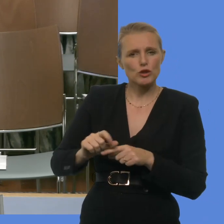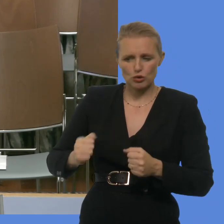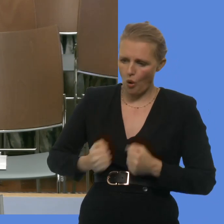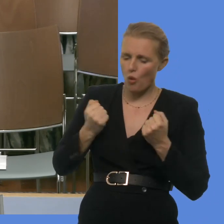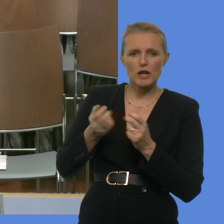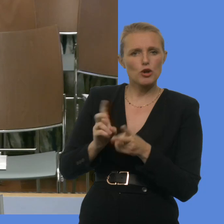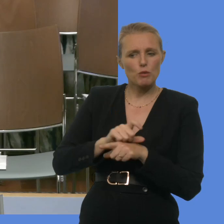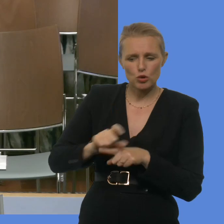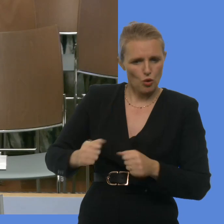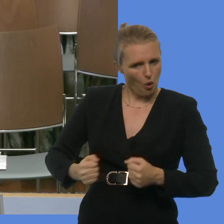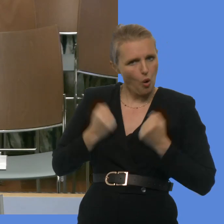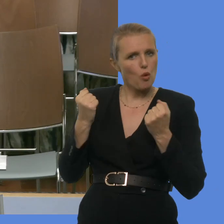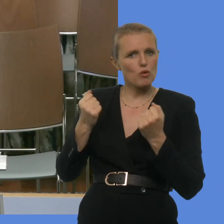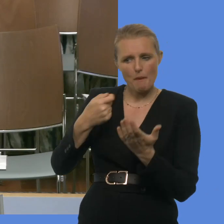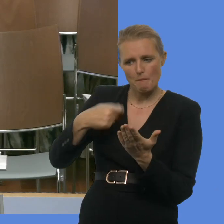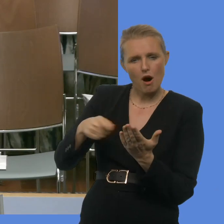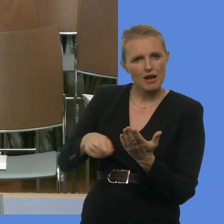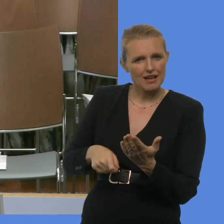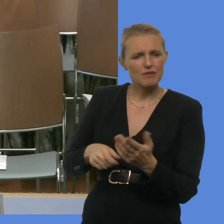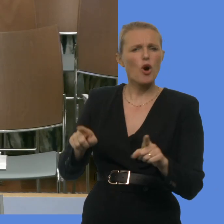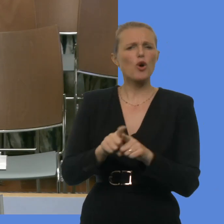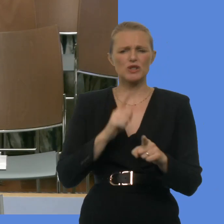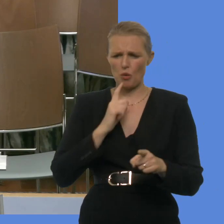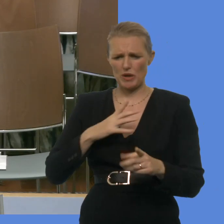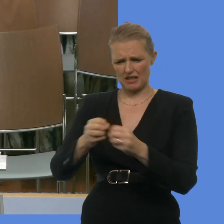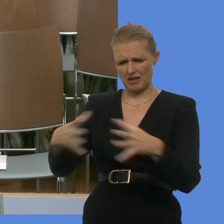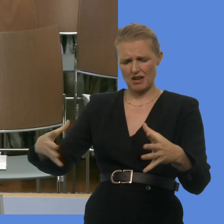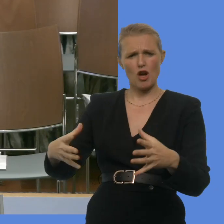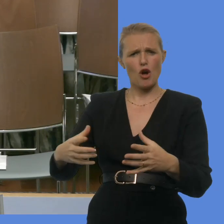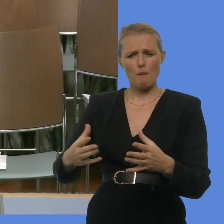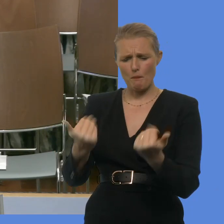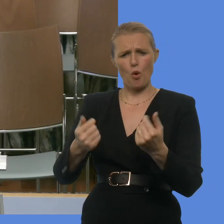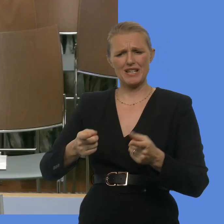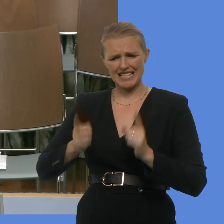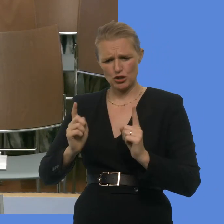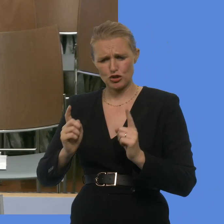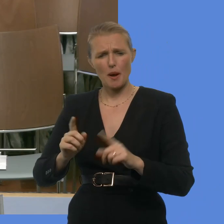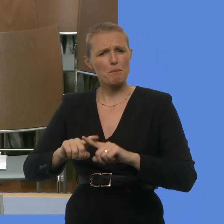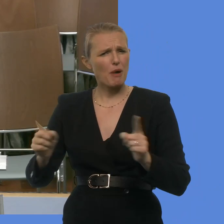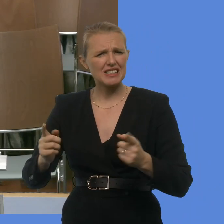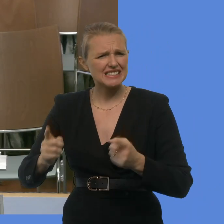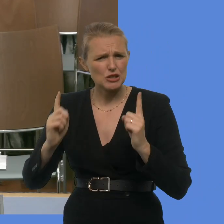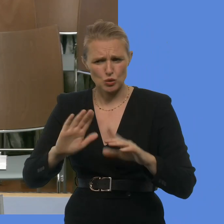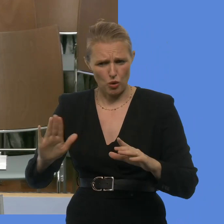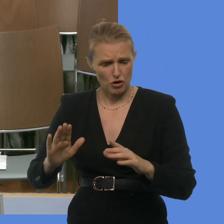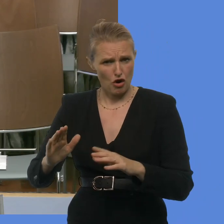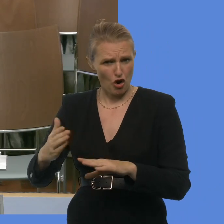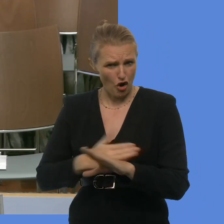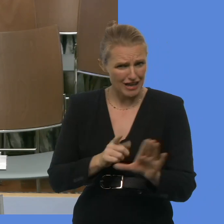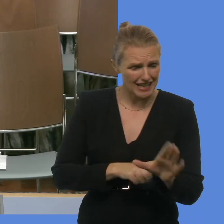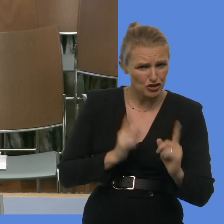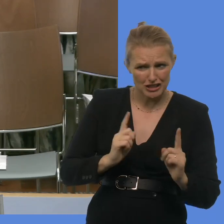interpreters, and different types of teachers, such as teachers of early years and teachers of deaf children, are not explicitly differentiated in the